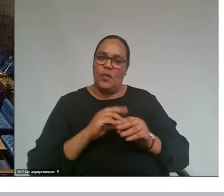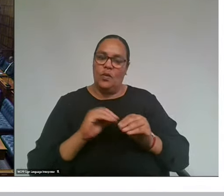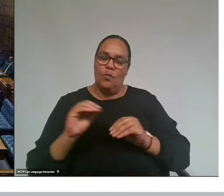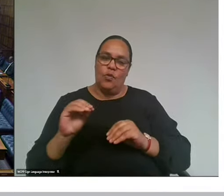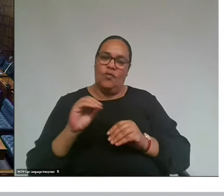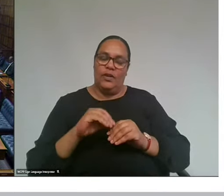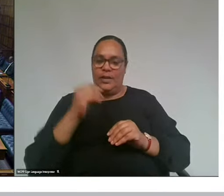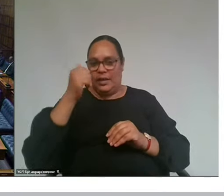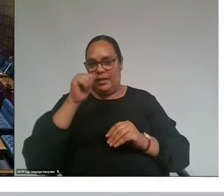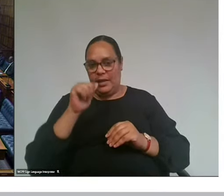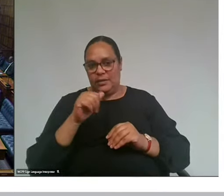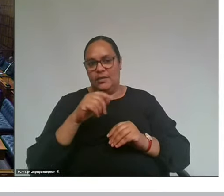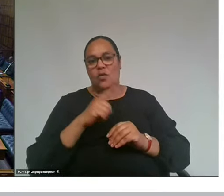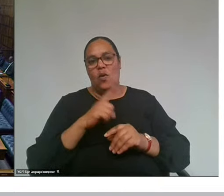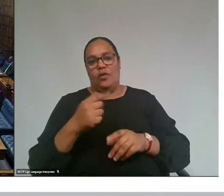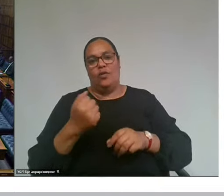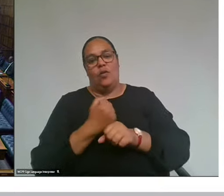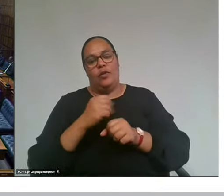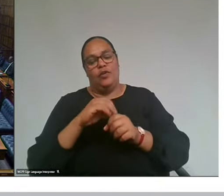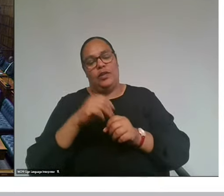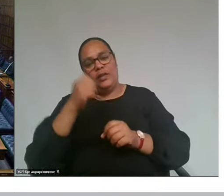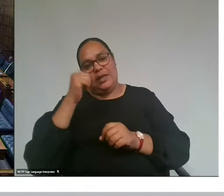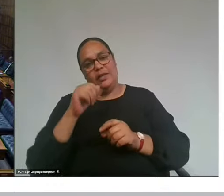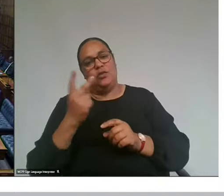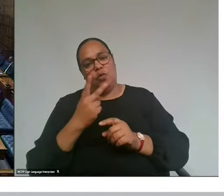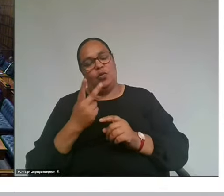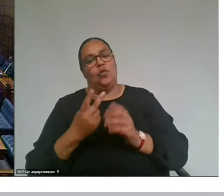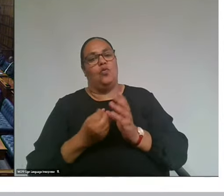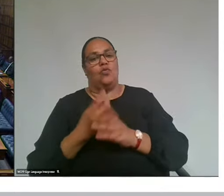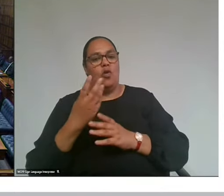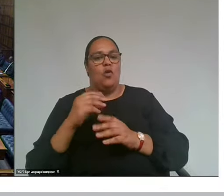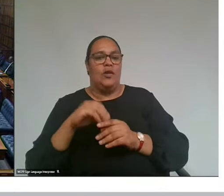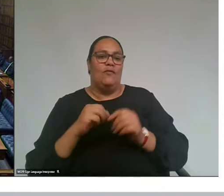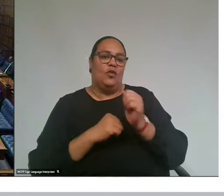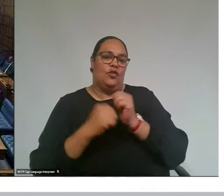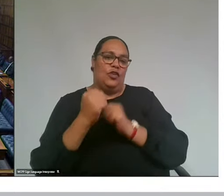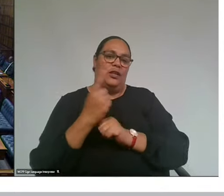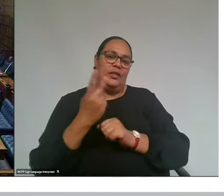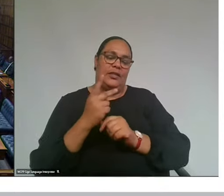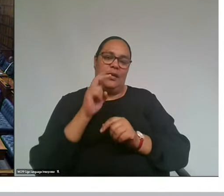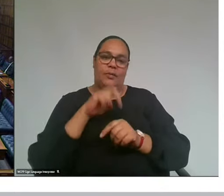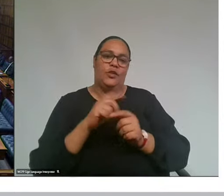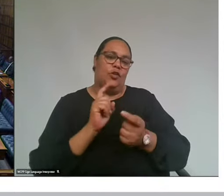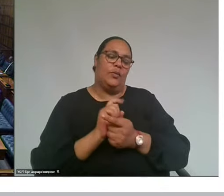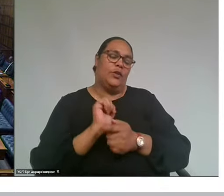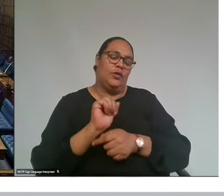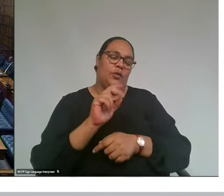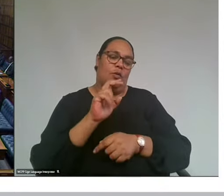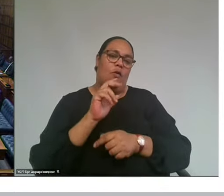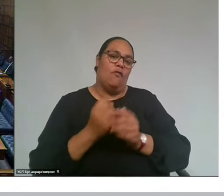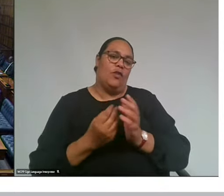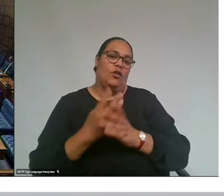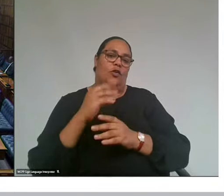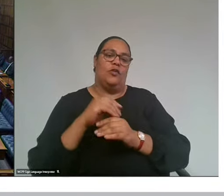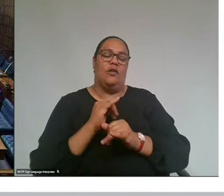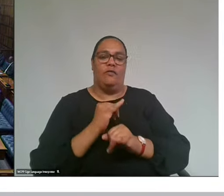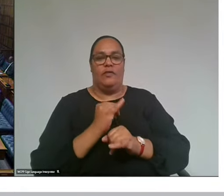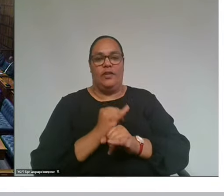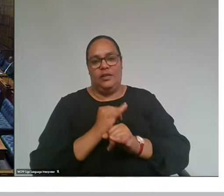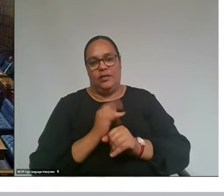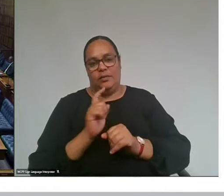into Atlantis so the operations in Atlantis also grew so the infrastructure also had to meet the needs of of the growth in the